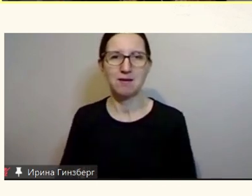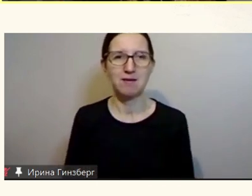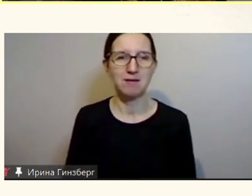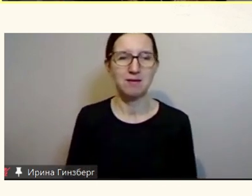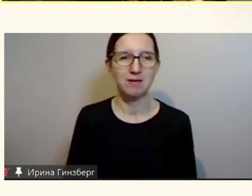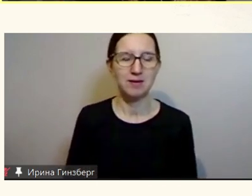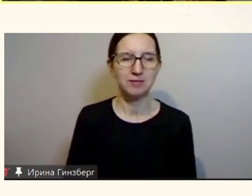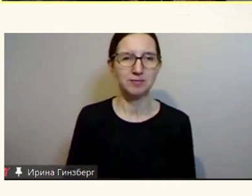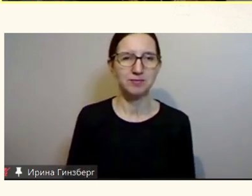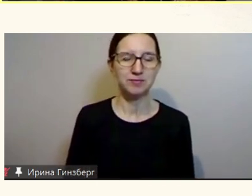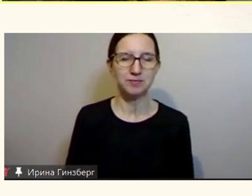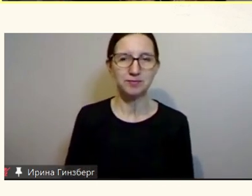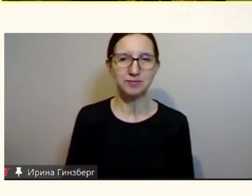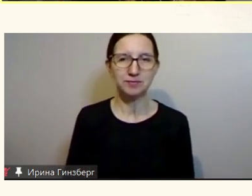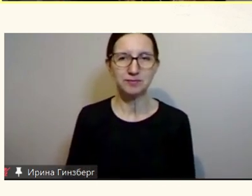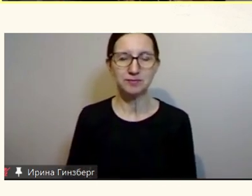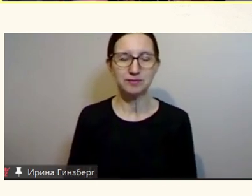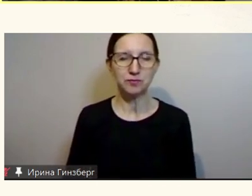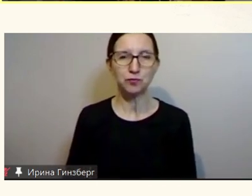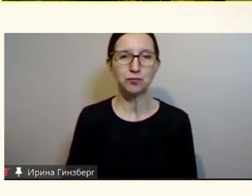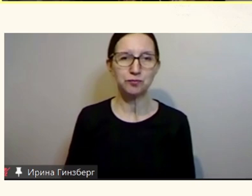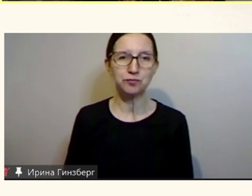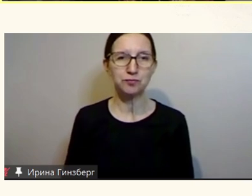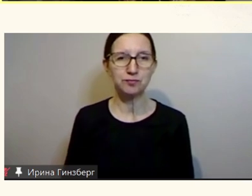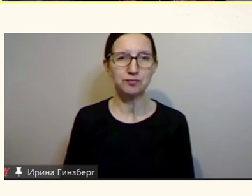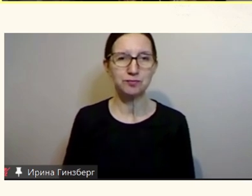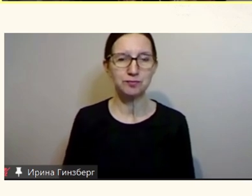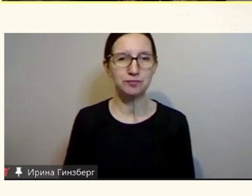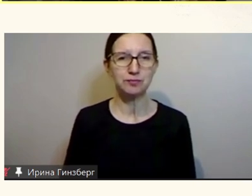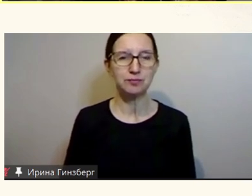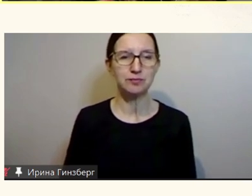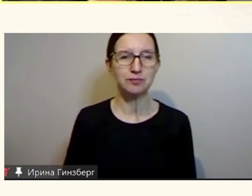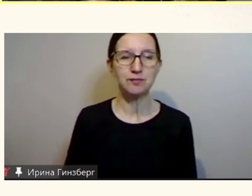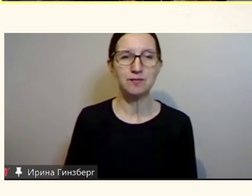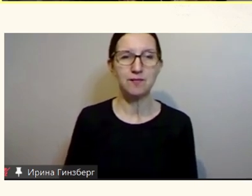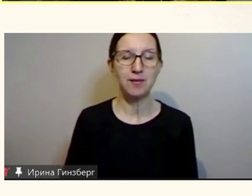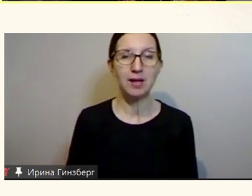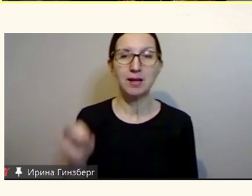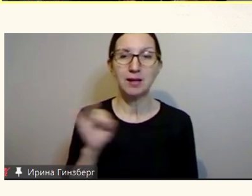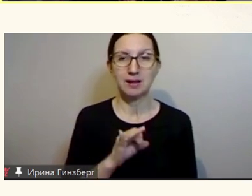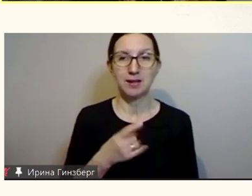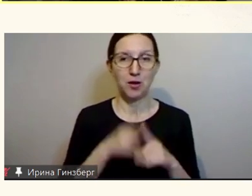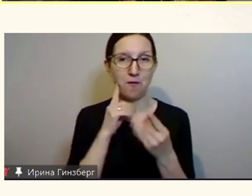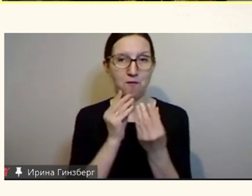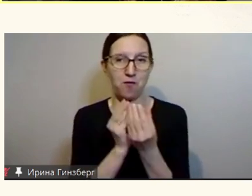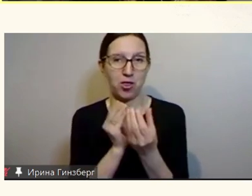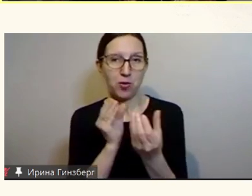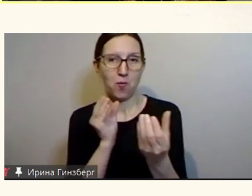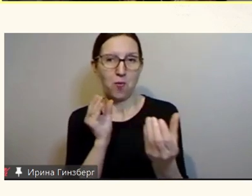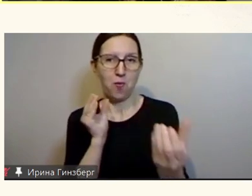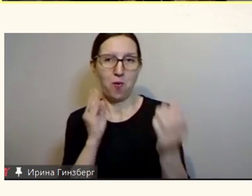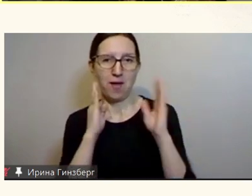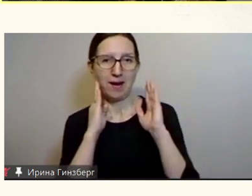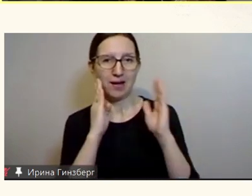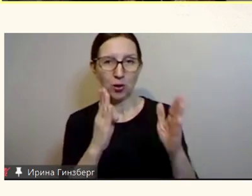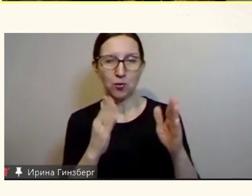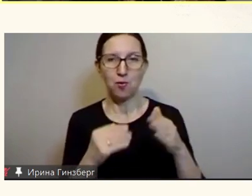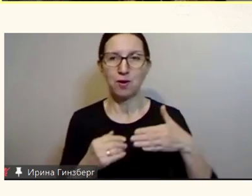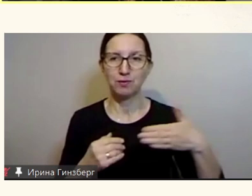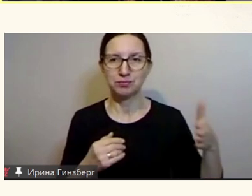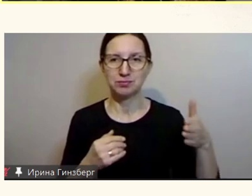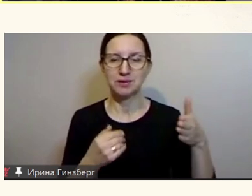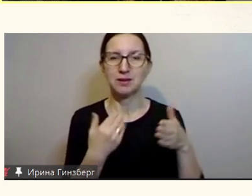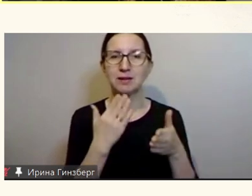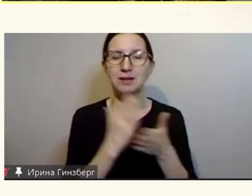13 identical small wool sorting rooms. And so we were asked to do an exhibition in these